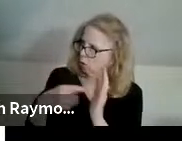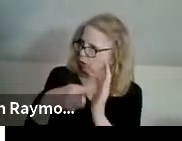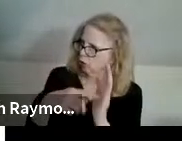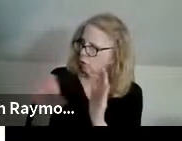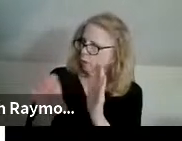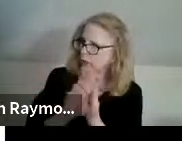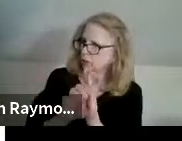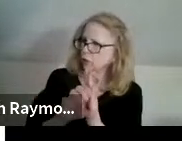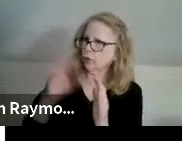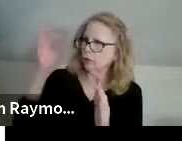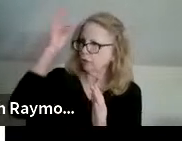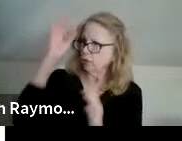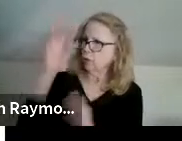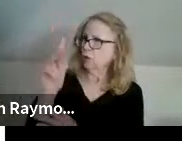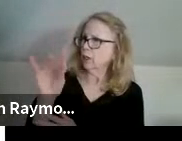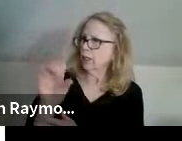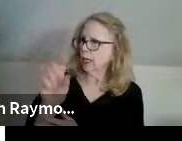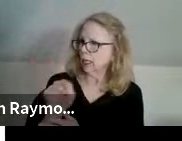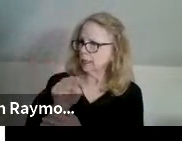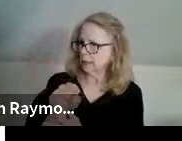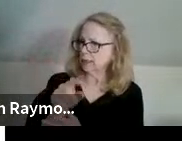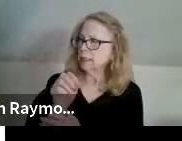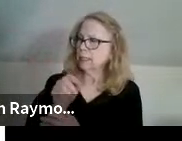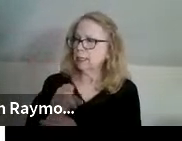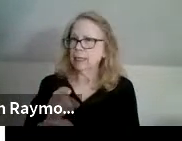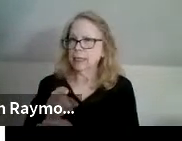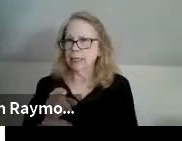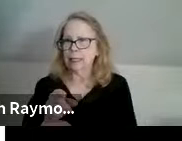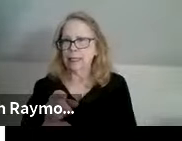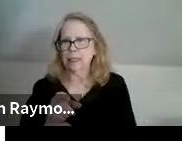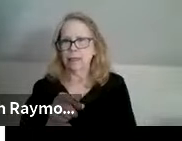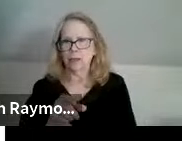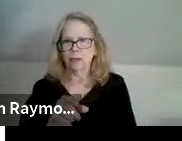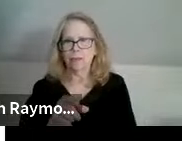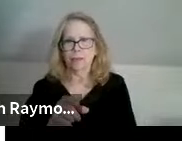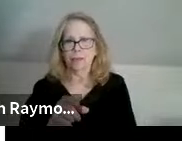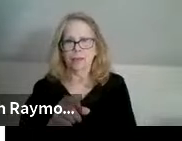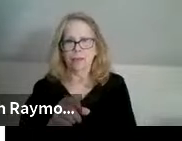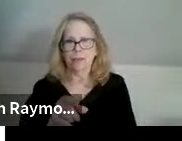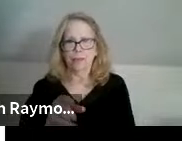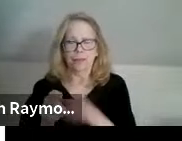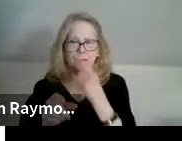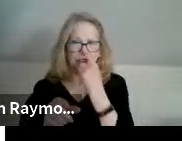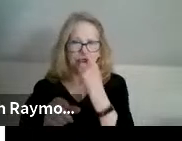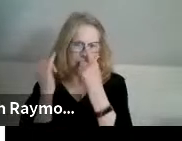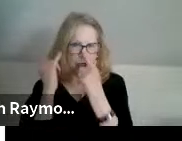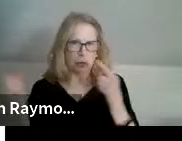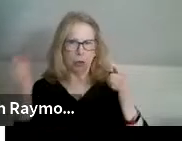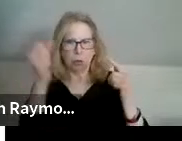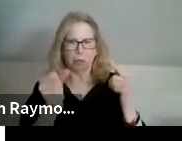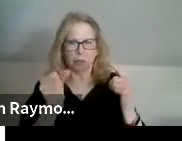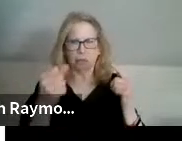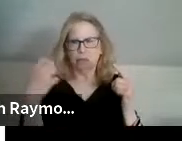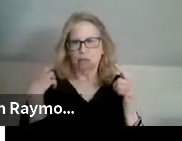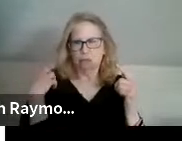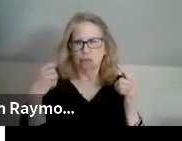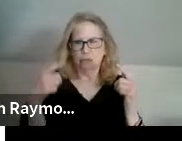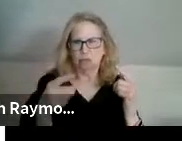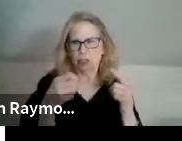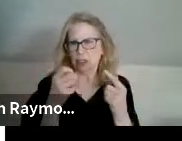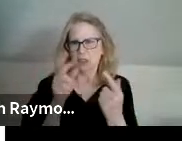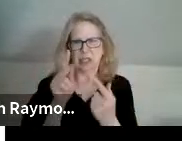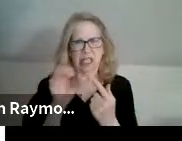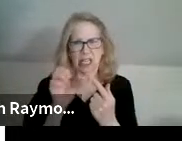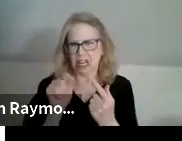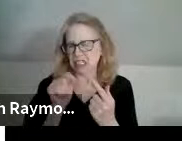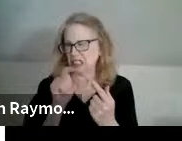a federal kiosk. Well, how about we just staff that kiosk with an officer, because the kiosk is not conformant.